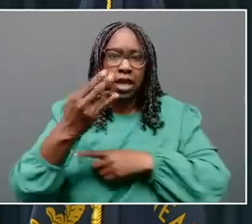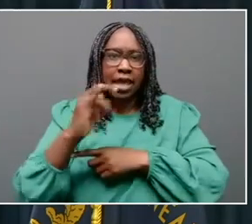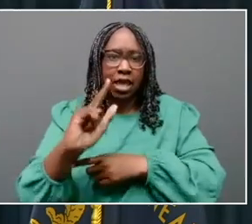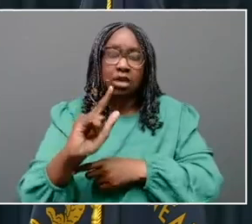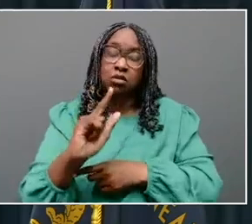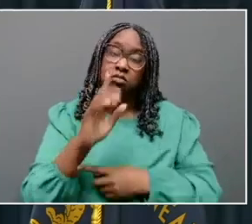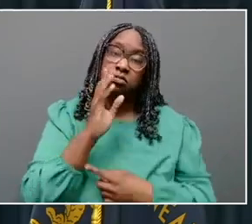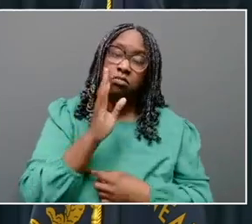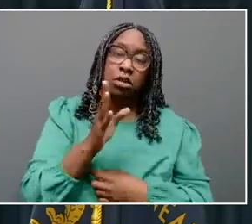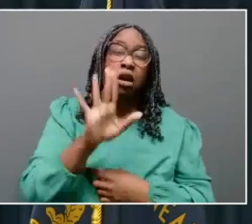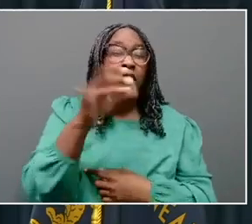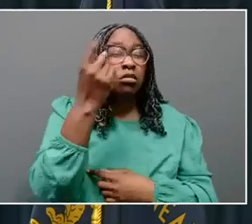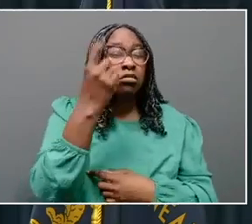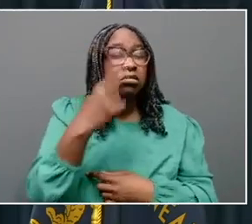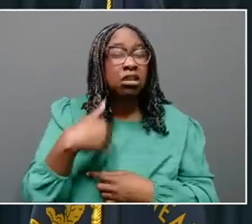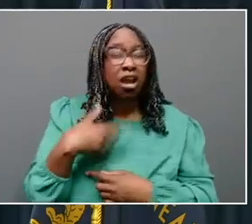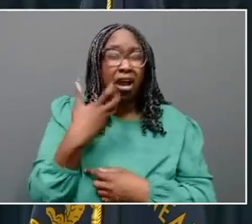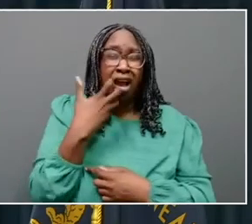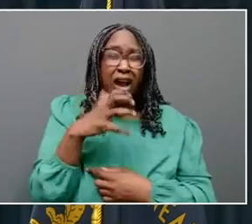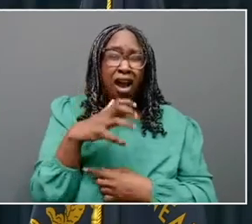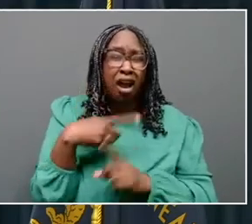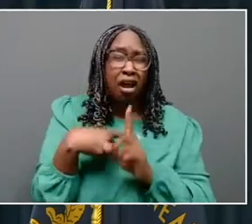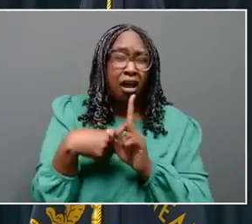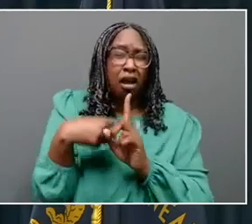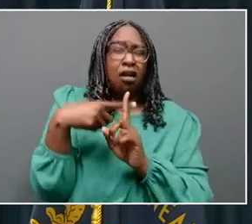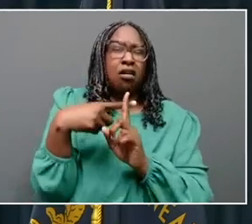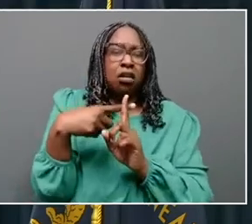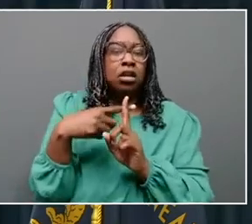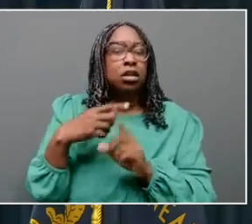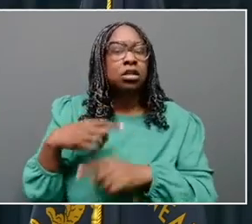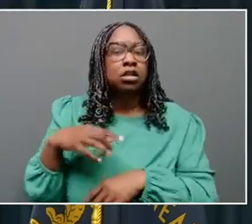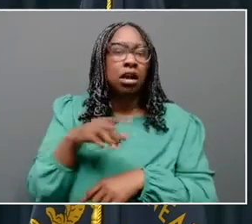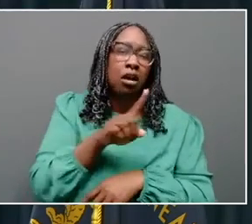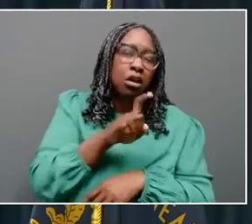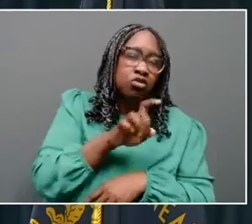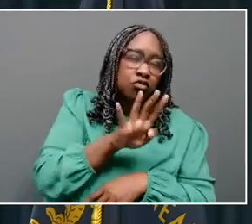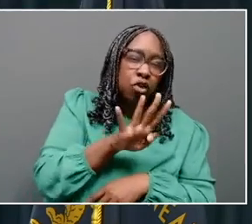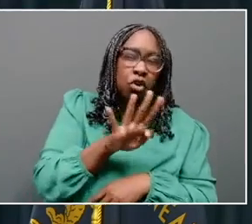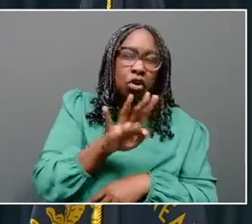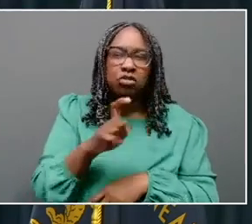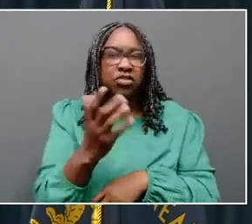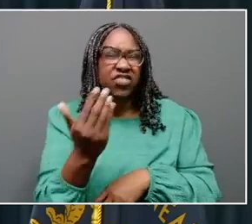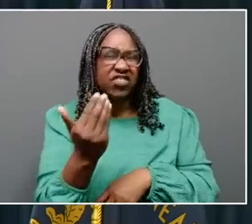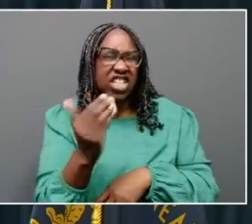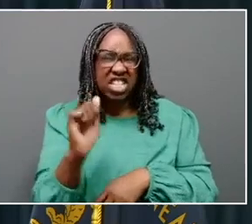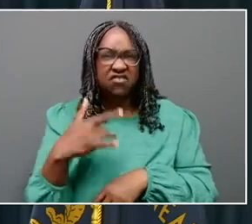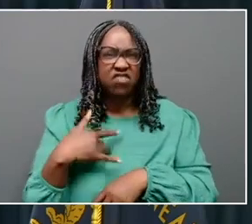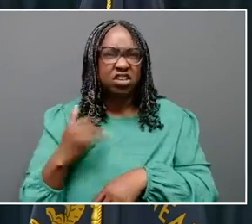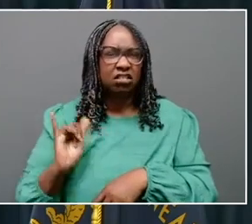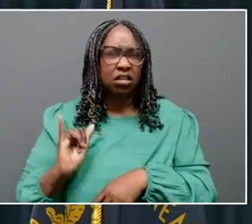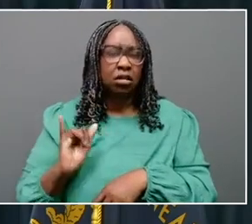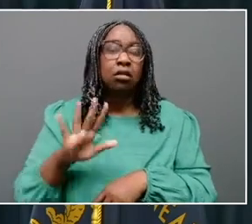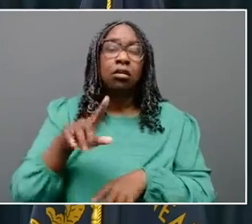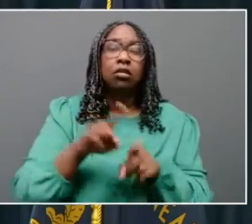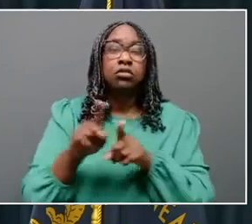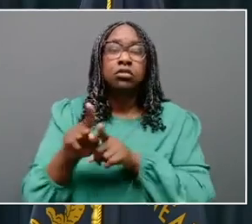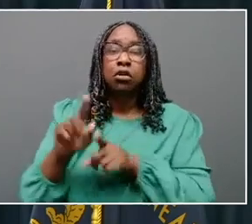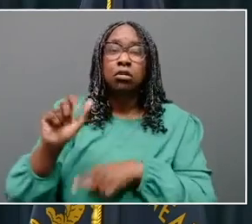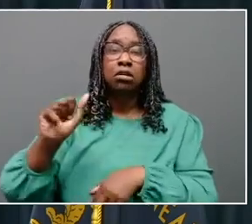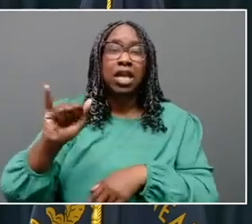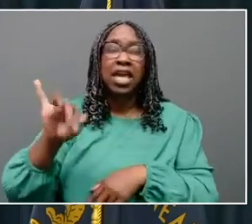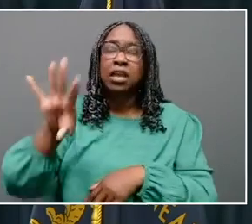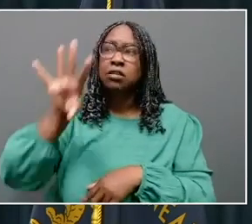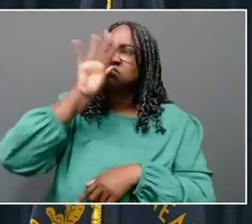is. Index values could range from 104 to 115 degrees on top of the air quality concerns due